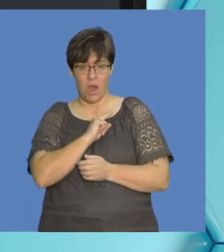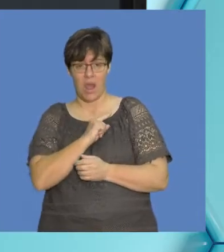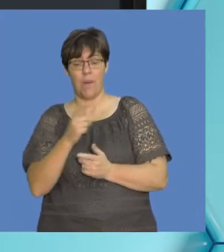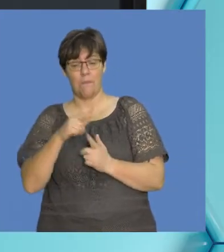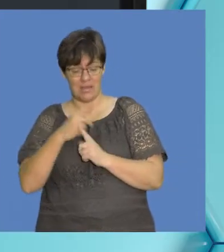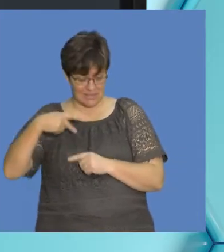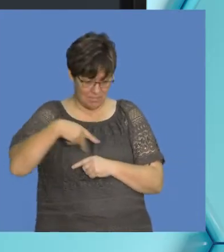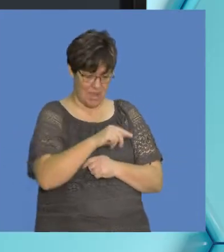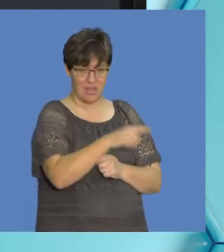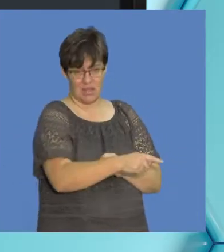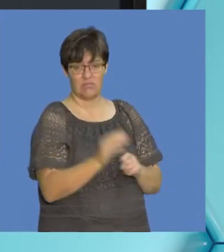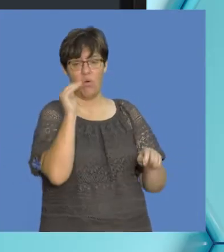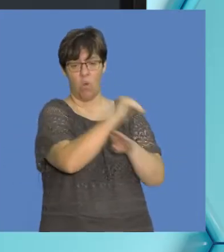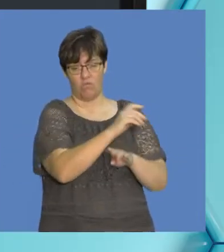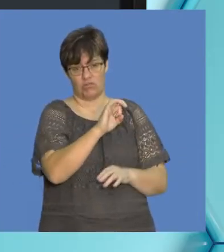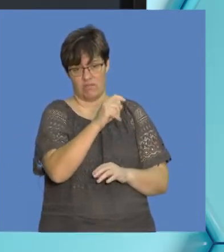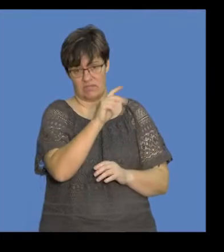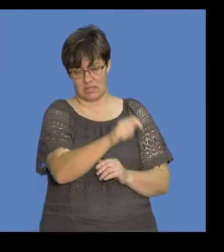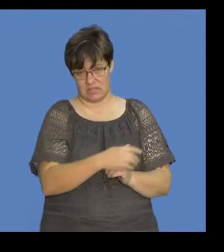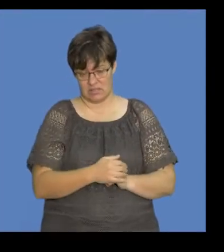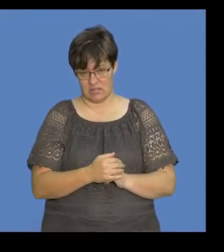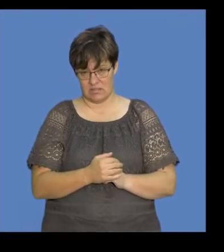money, it's an overdraft. Okay.